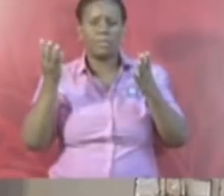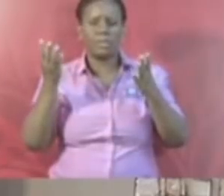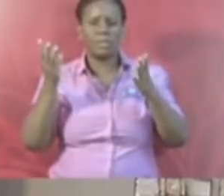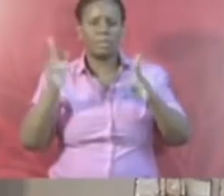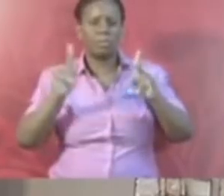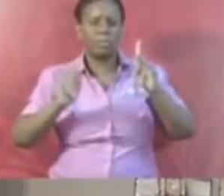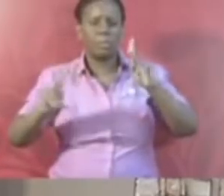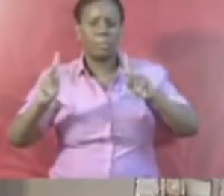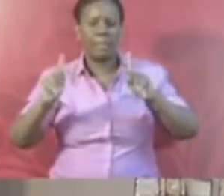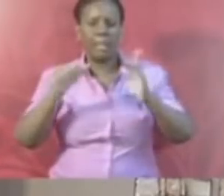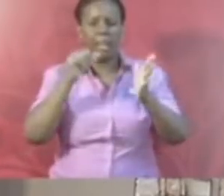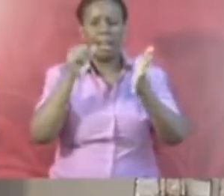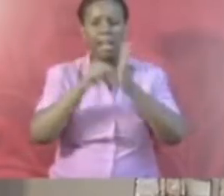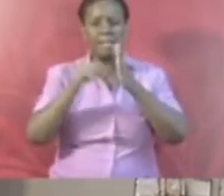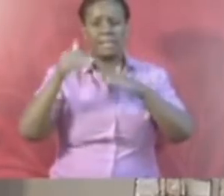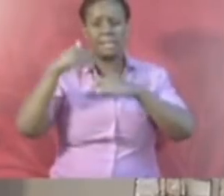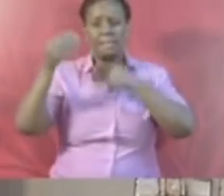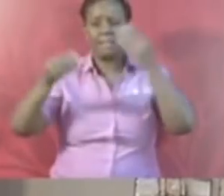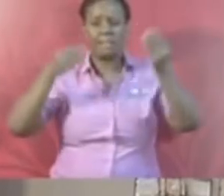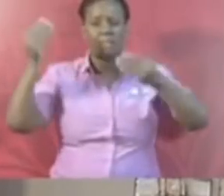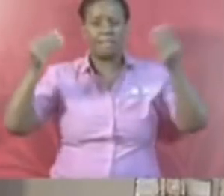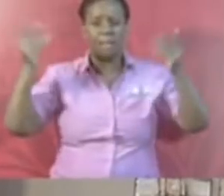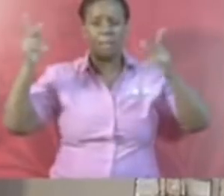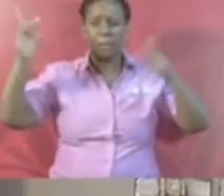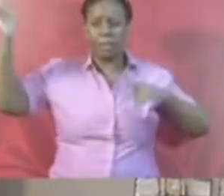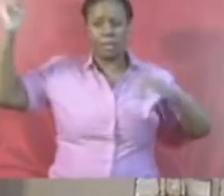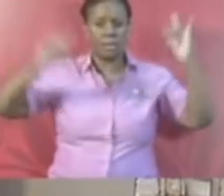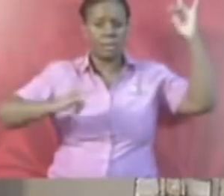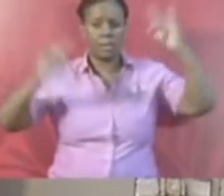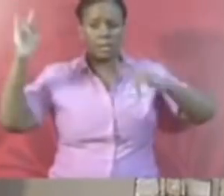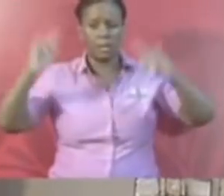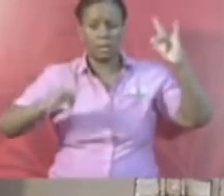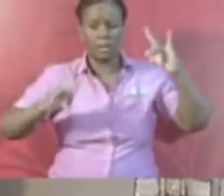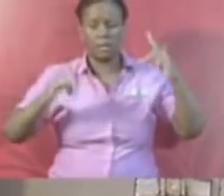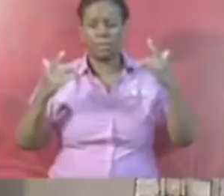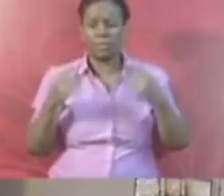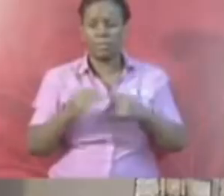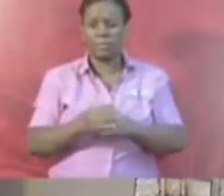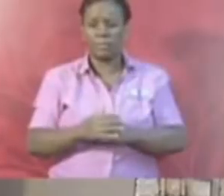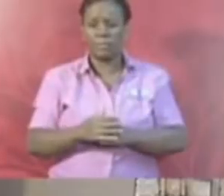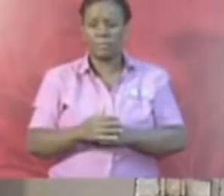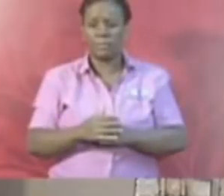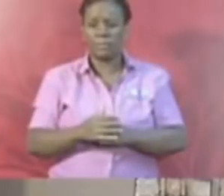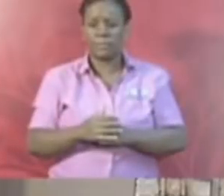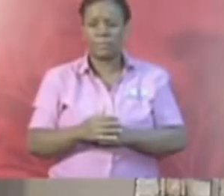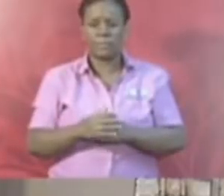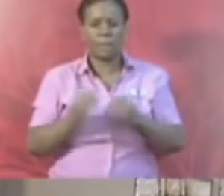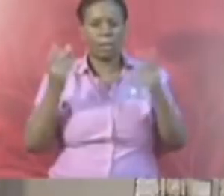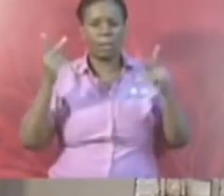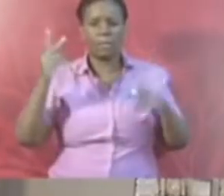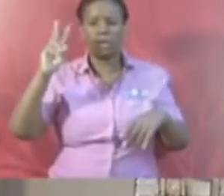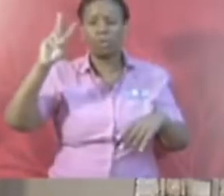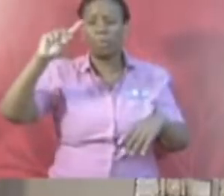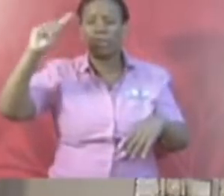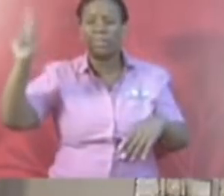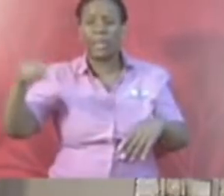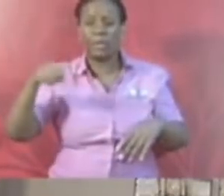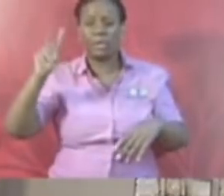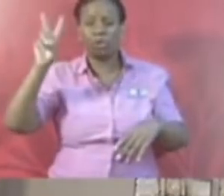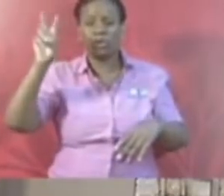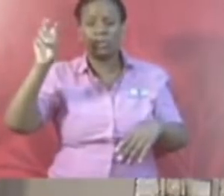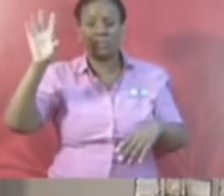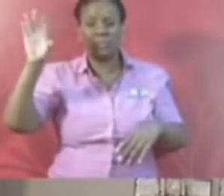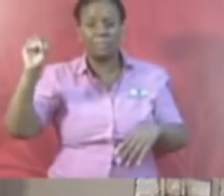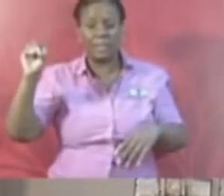for persons to come into Trinidad and Tobago. At that stage, the figure stood at 2,250 exemptions granted